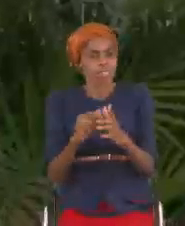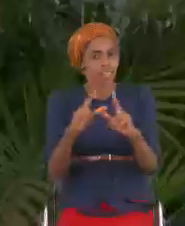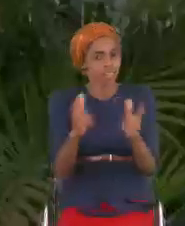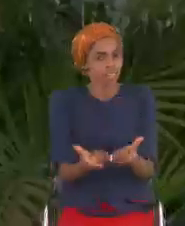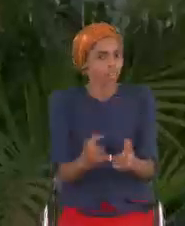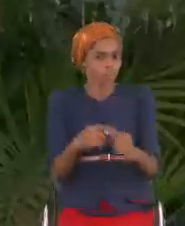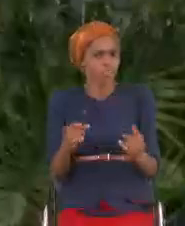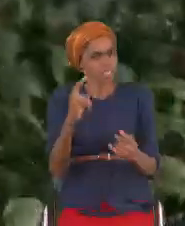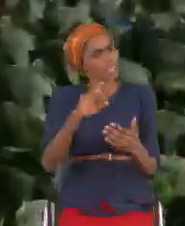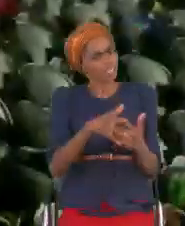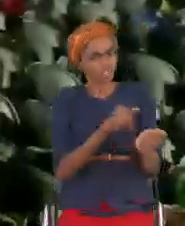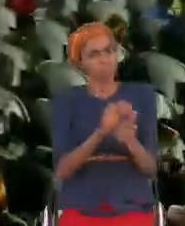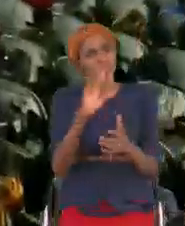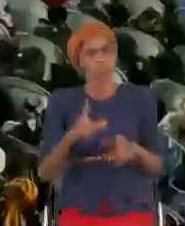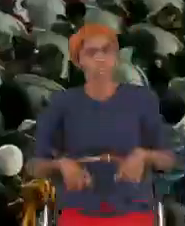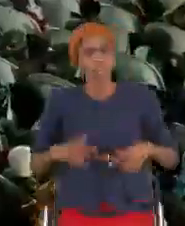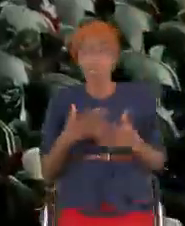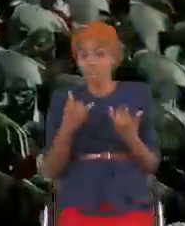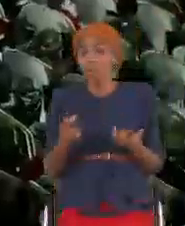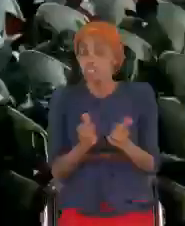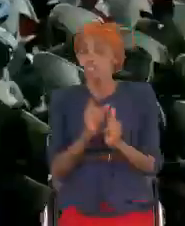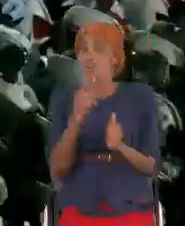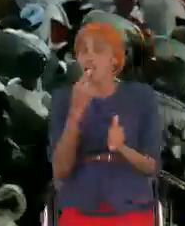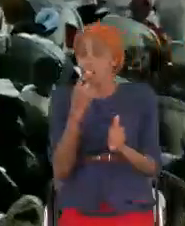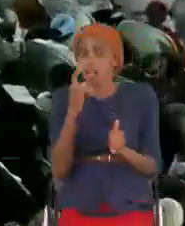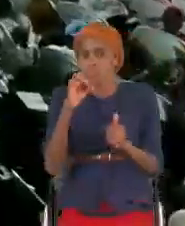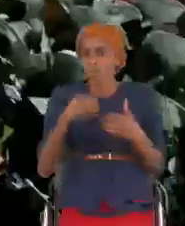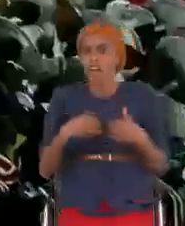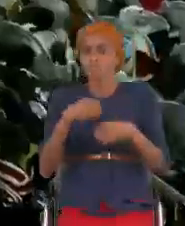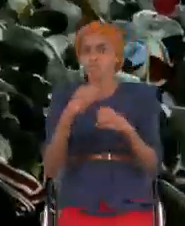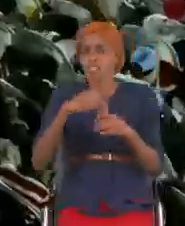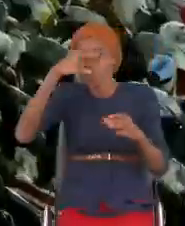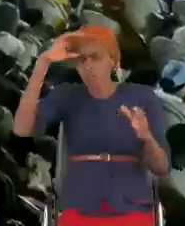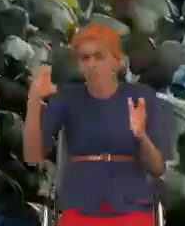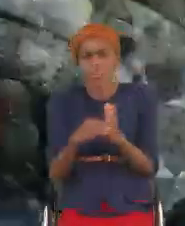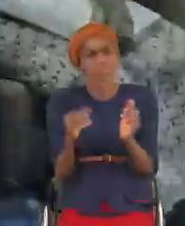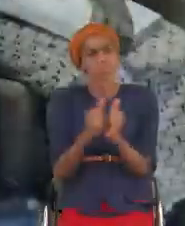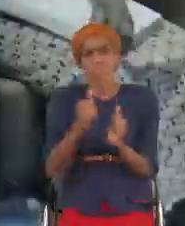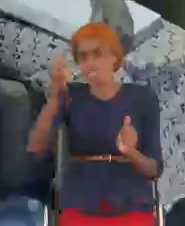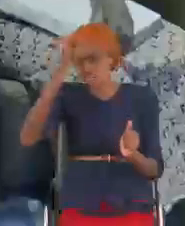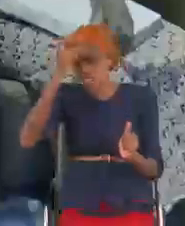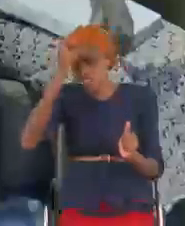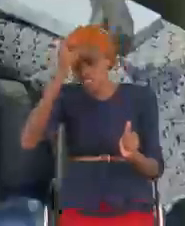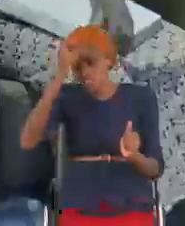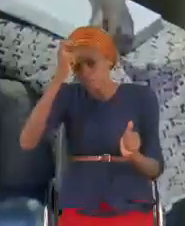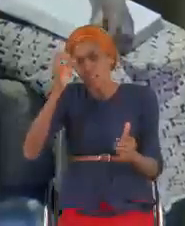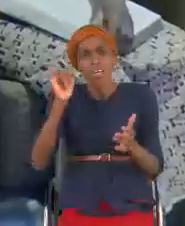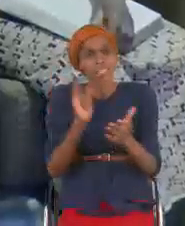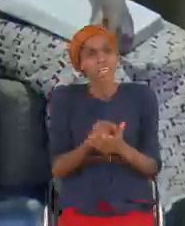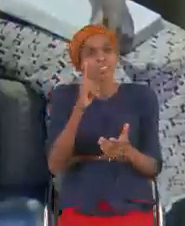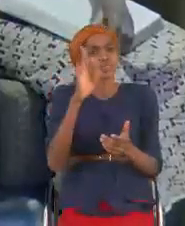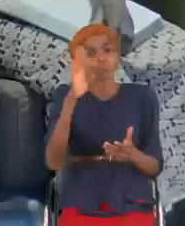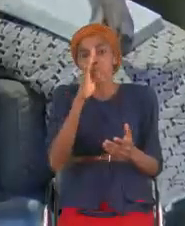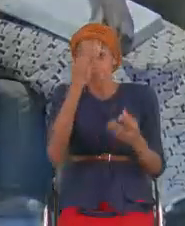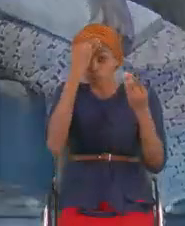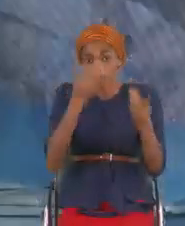your life. And with your tongue, you have made covenant with Satan, with the devil, that you'll be loyal